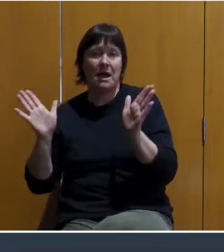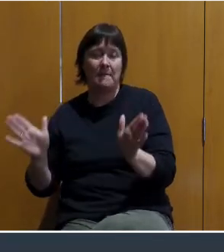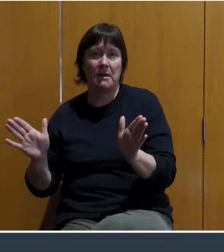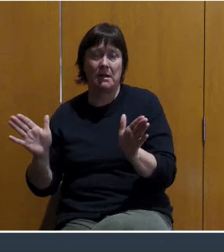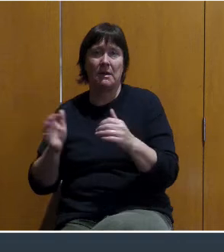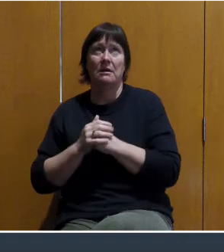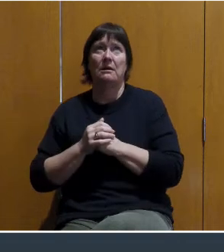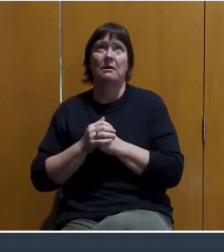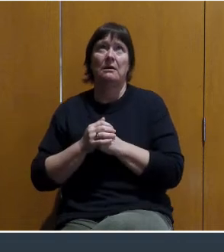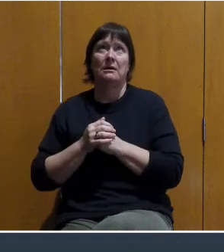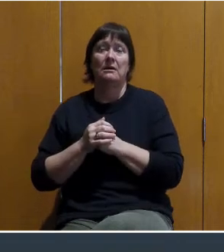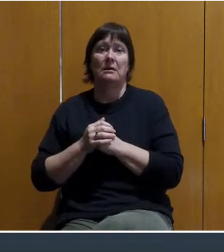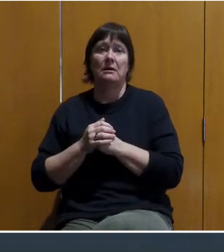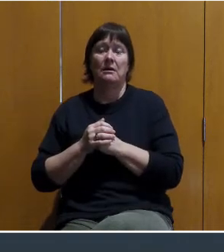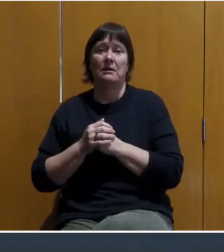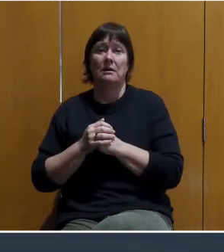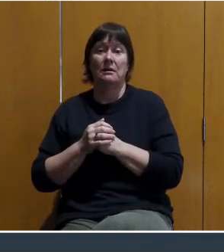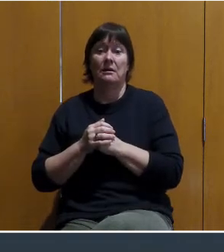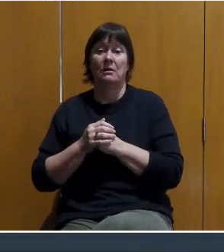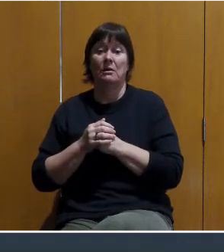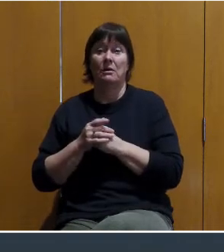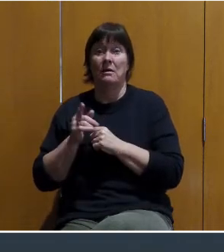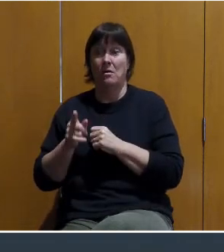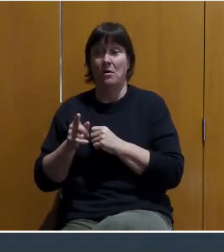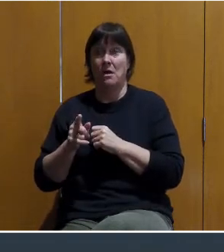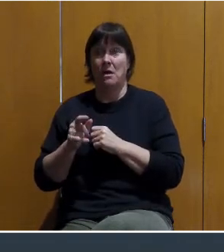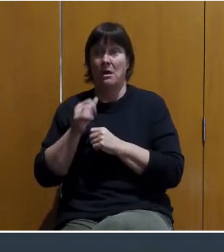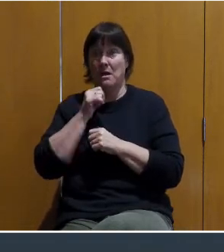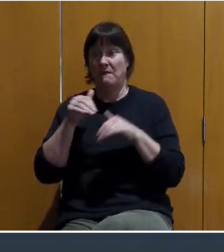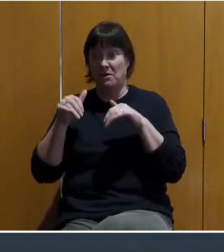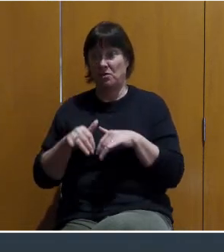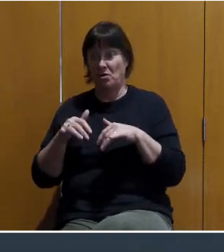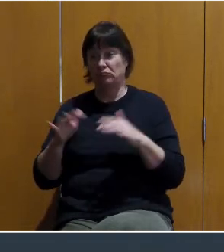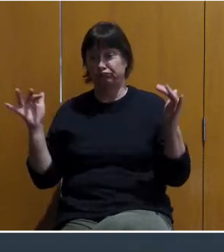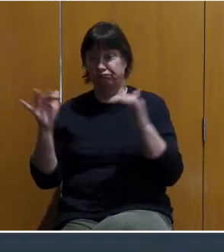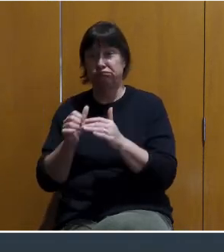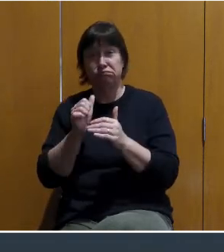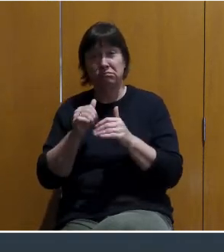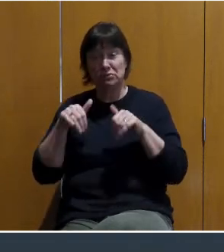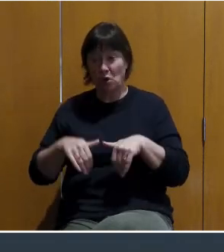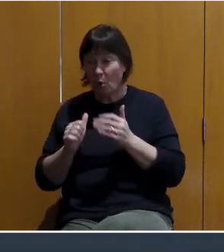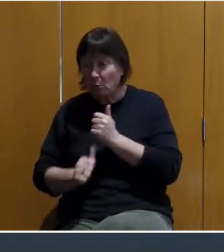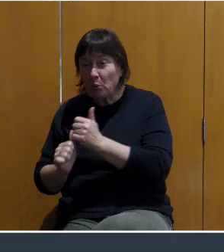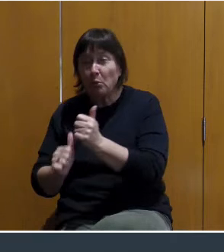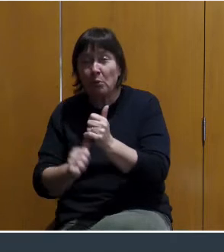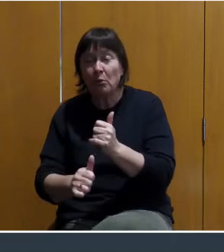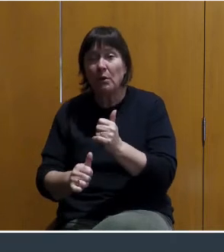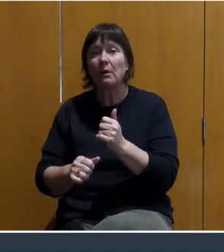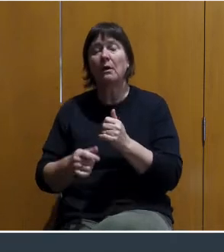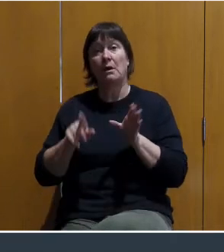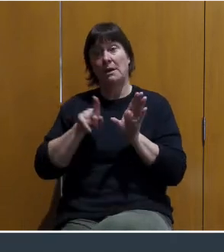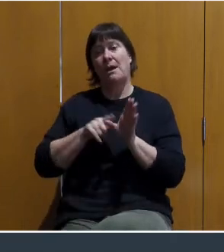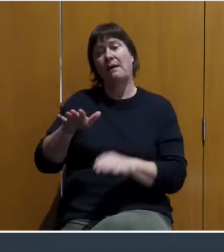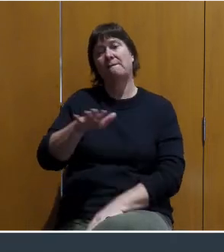As soon as you allow that area to be overrun with dogs and feces, the young families that are using it